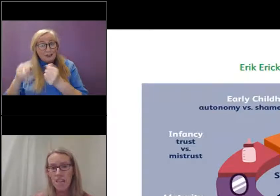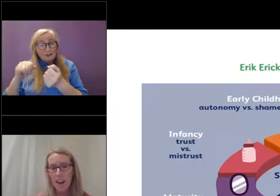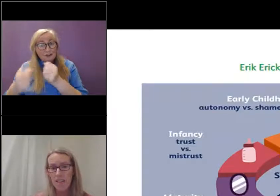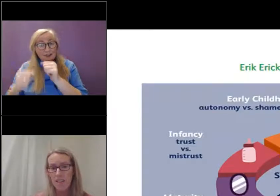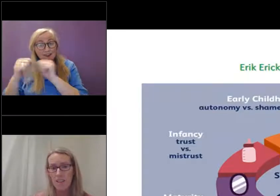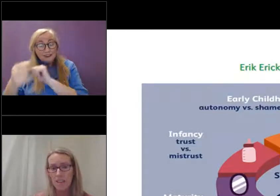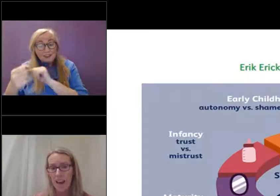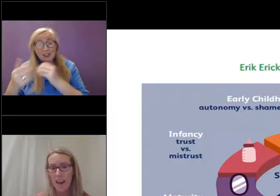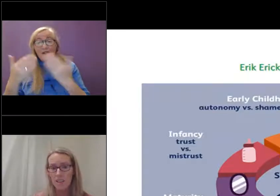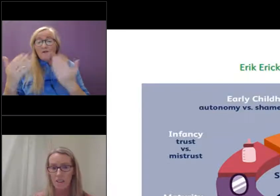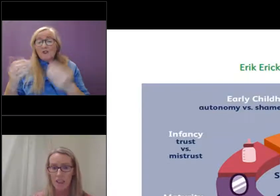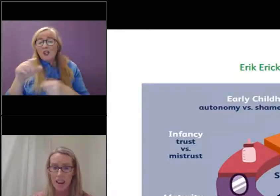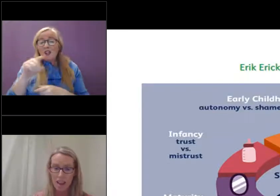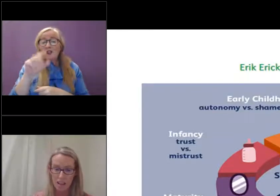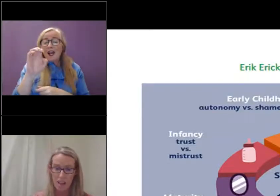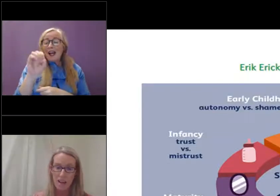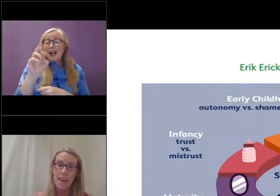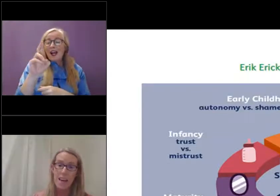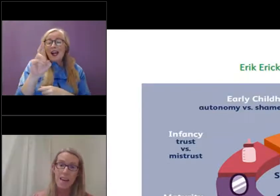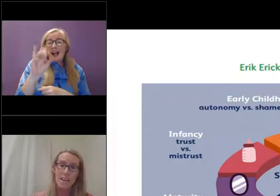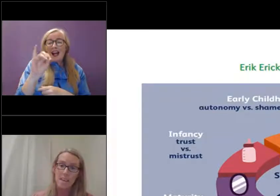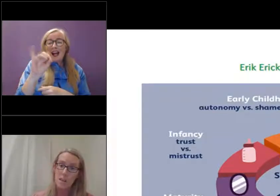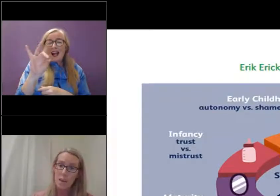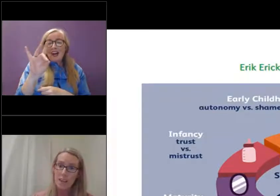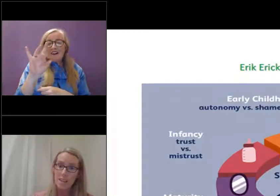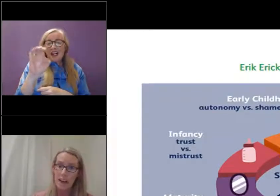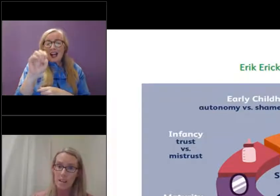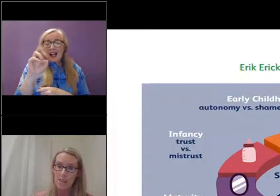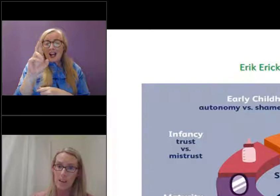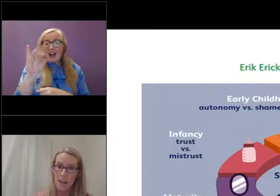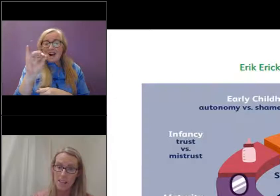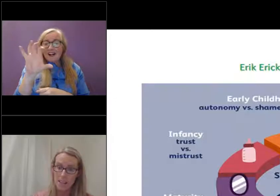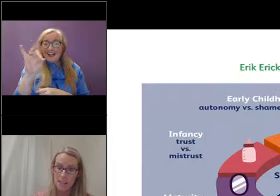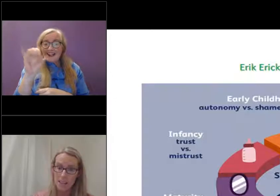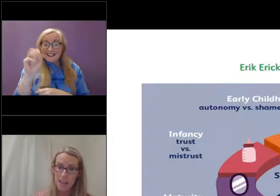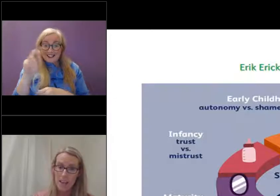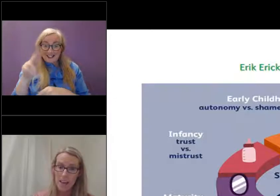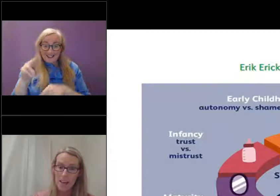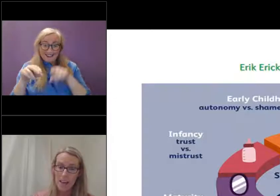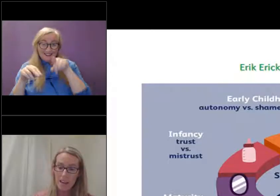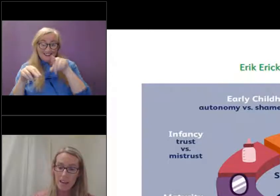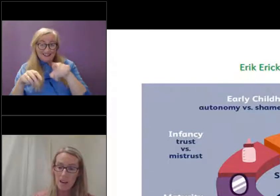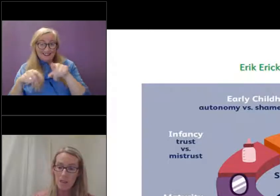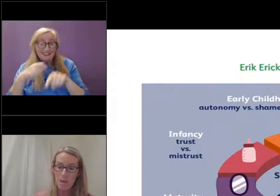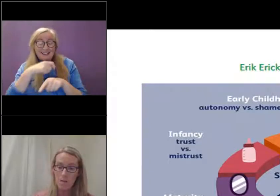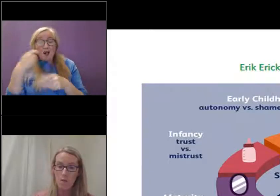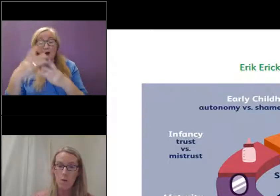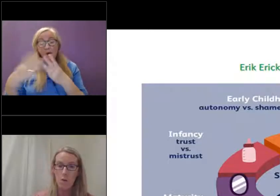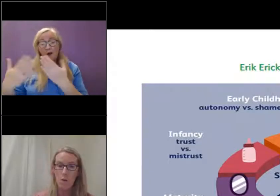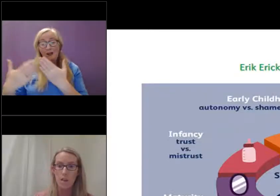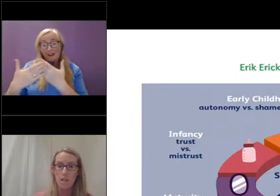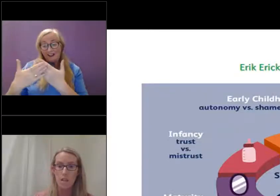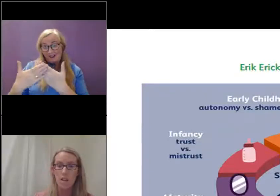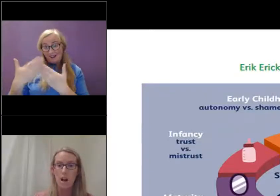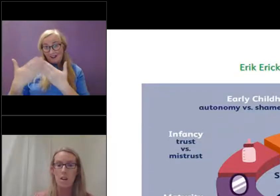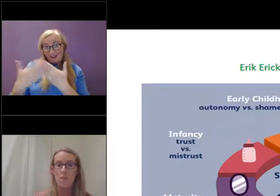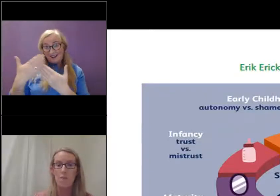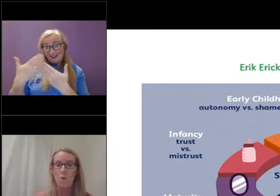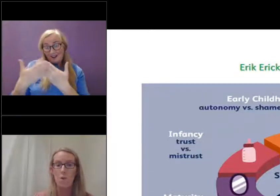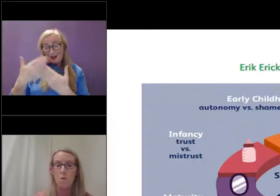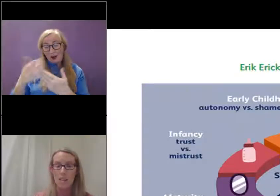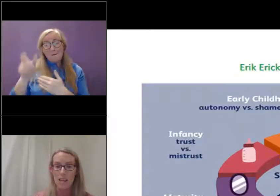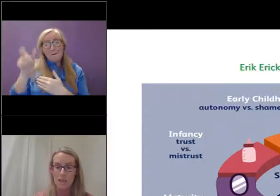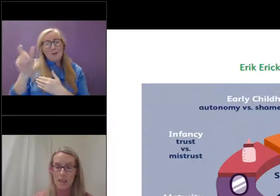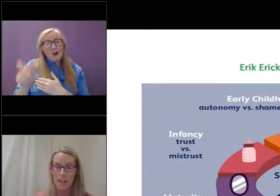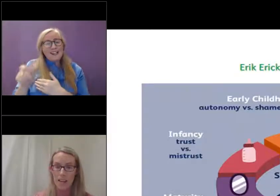what Erik Erikson says on the next slide is that the main task of adolescence is, I suppose, for the young person to kind